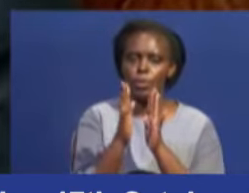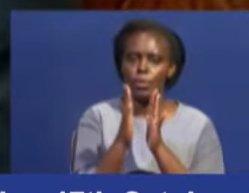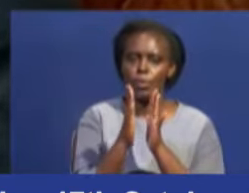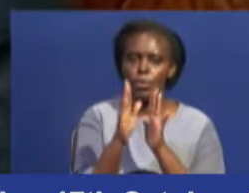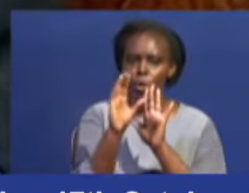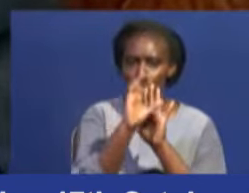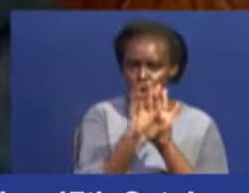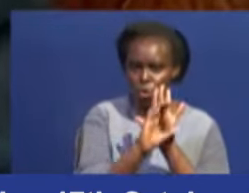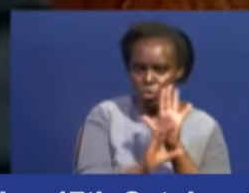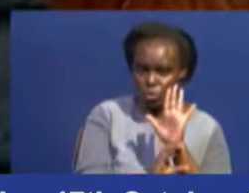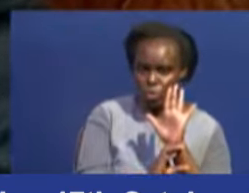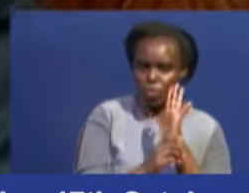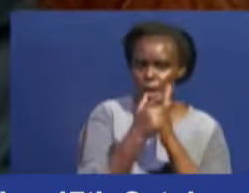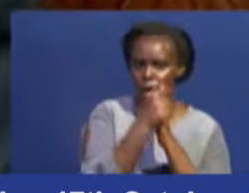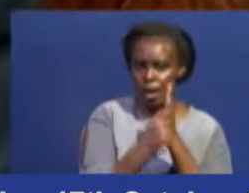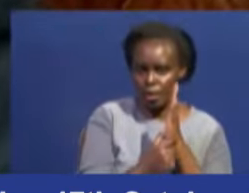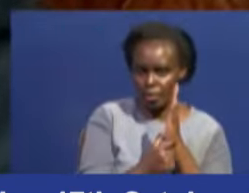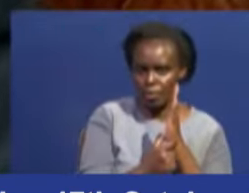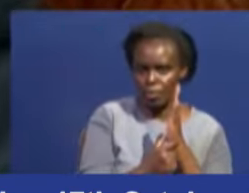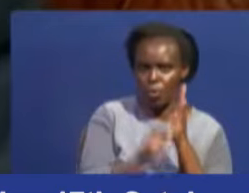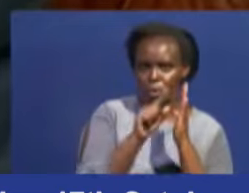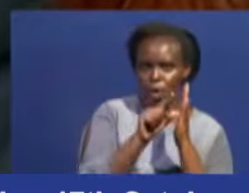with the Constitution, Article